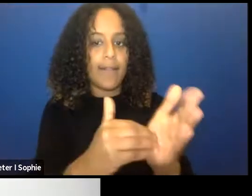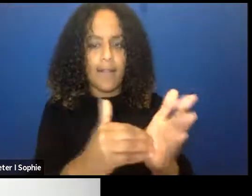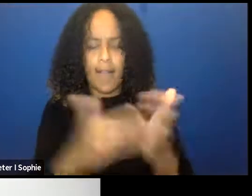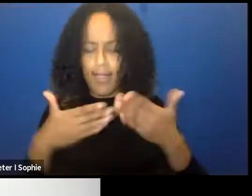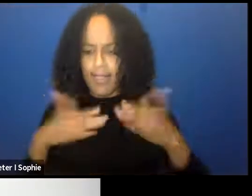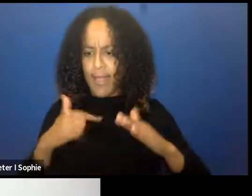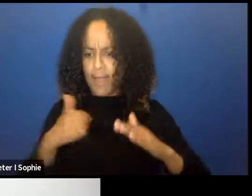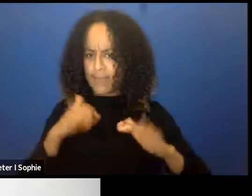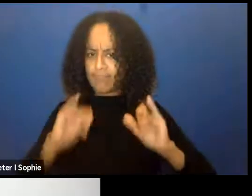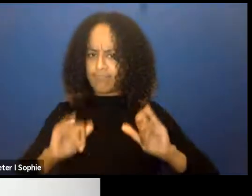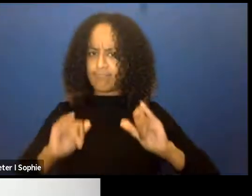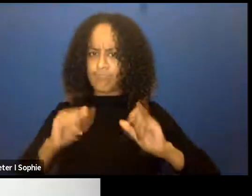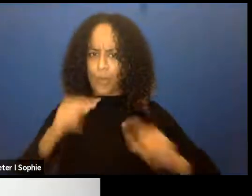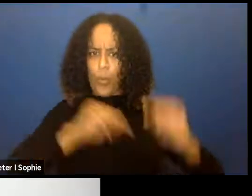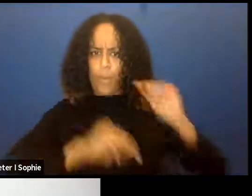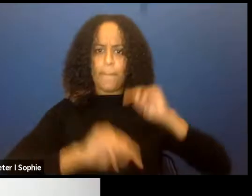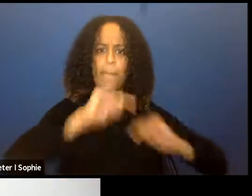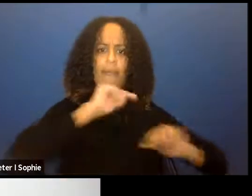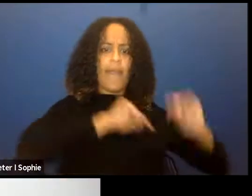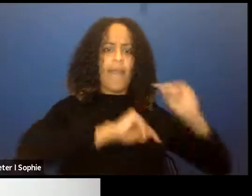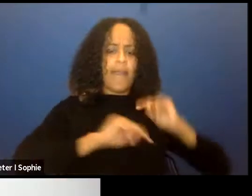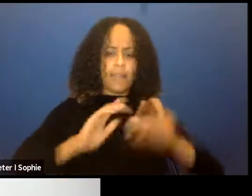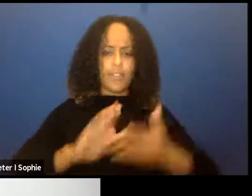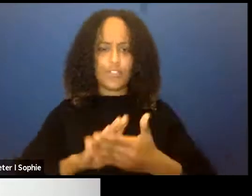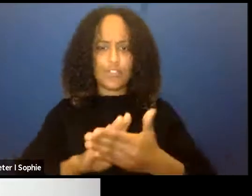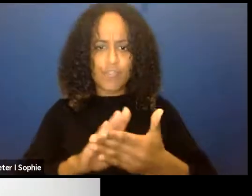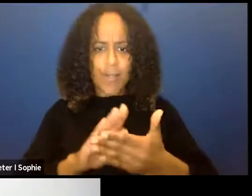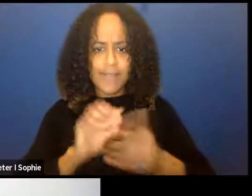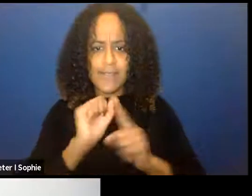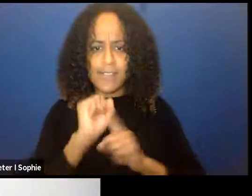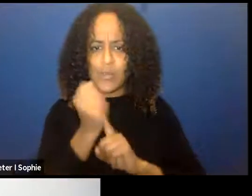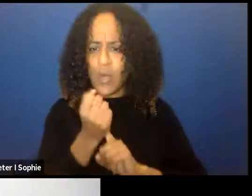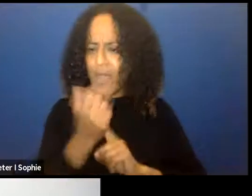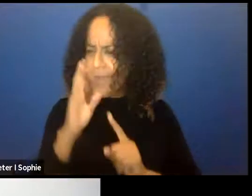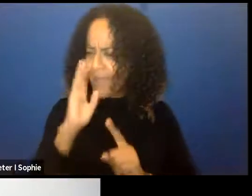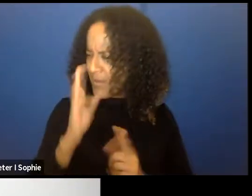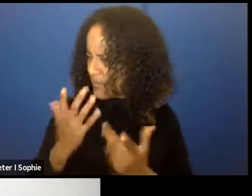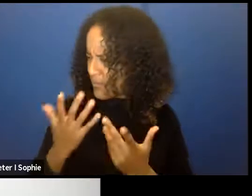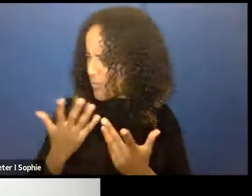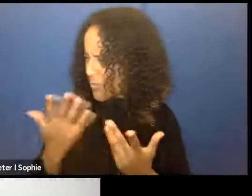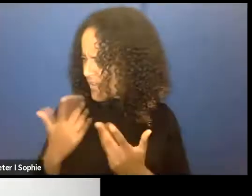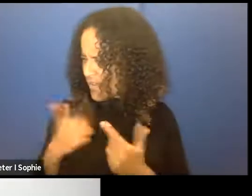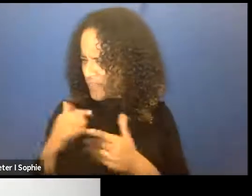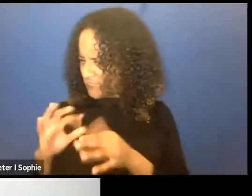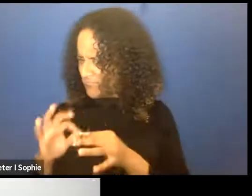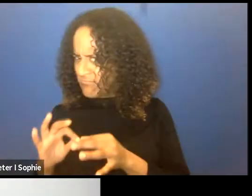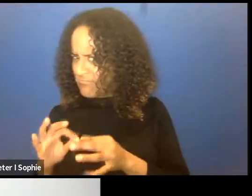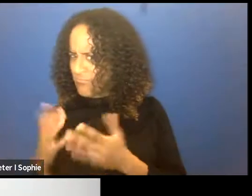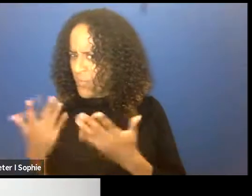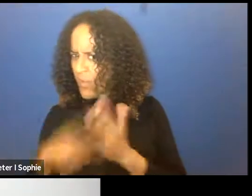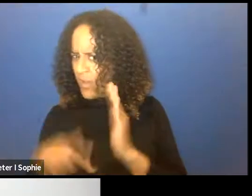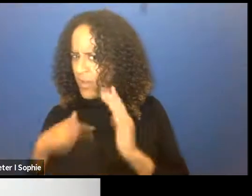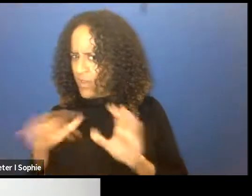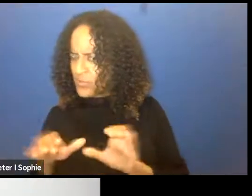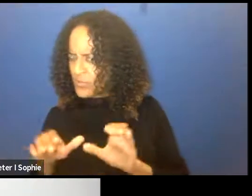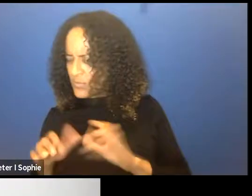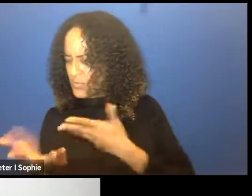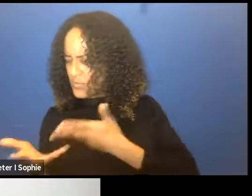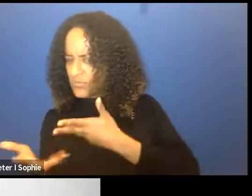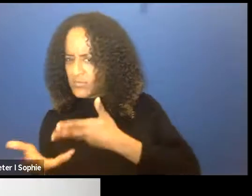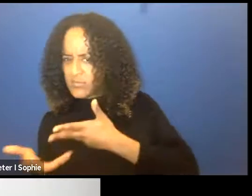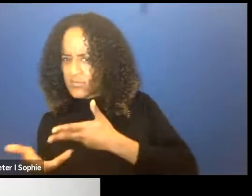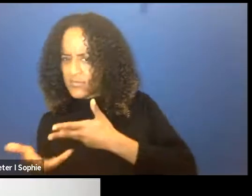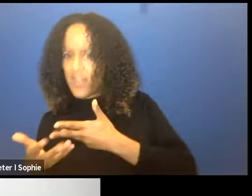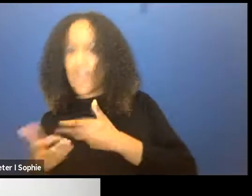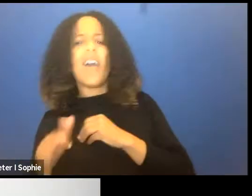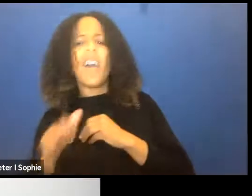to kind of then be able to go back and address the situation and say, hey, what was it about what I did? And you know, somebody else could have just